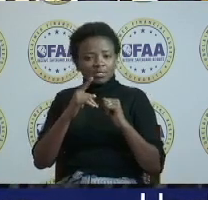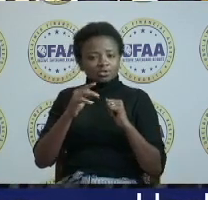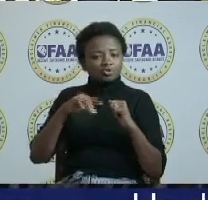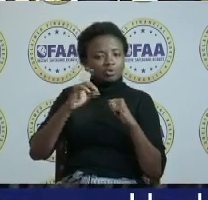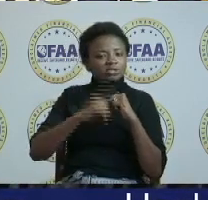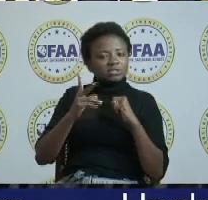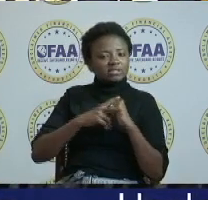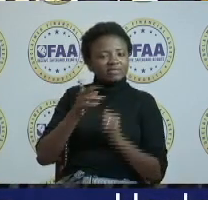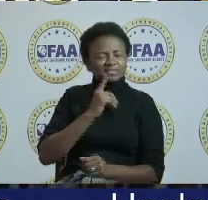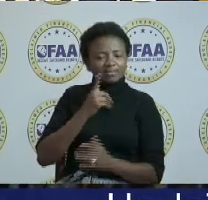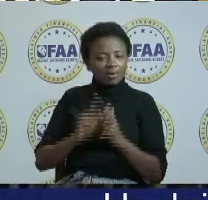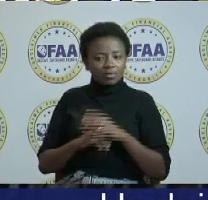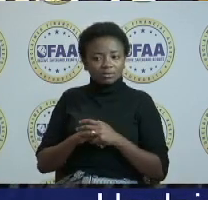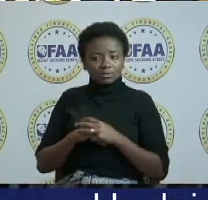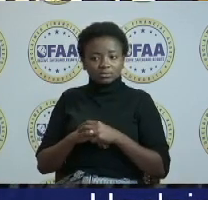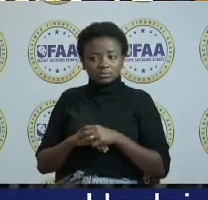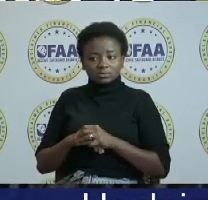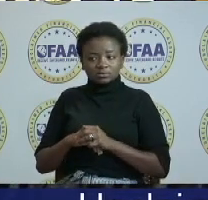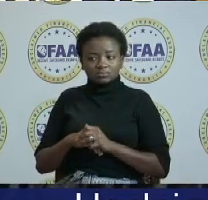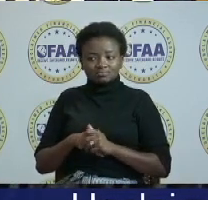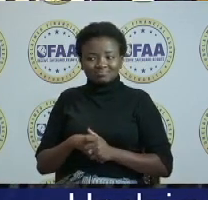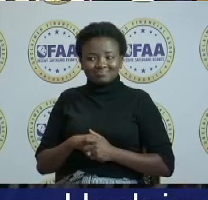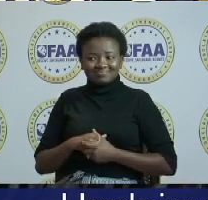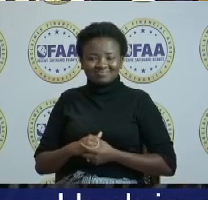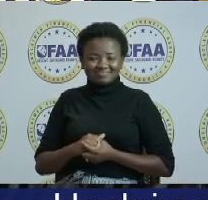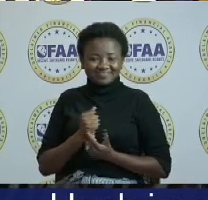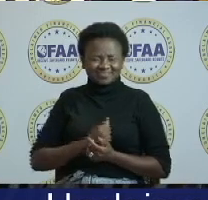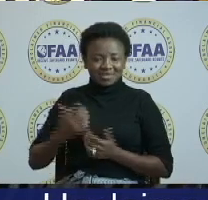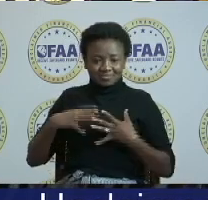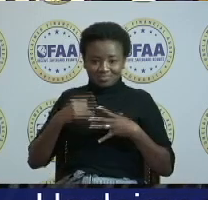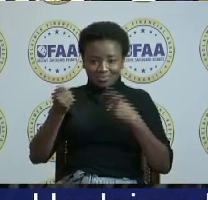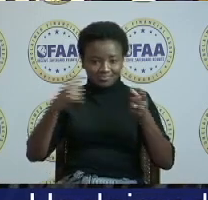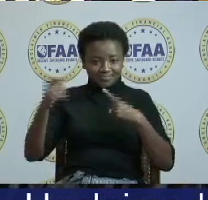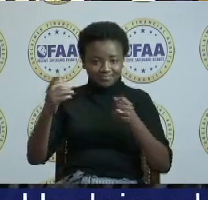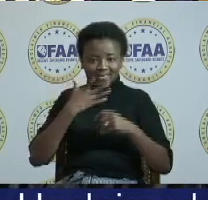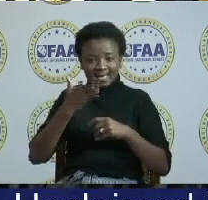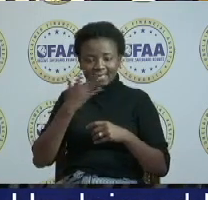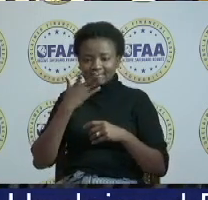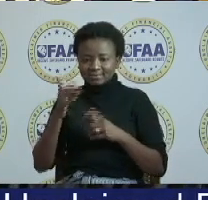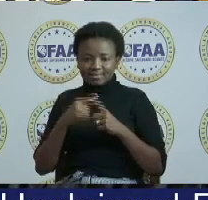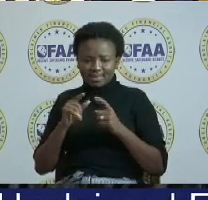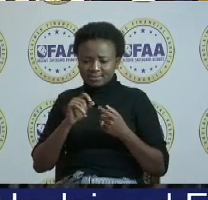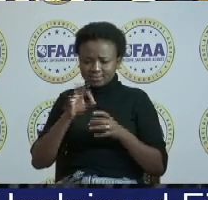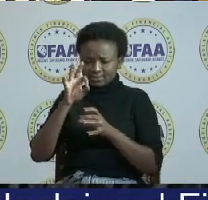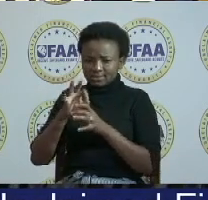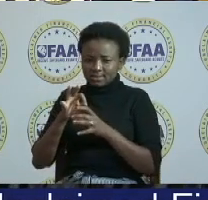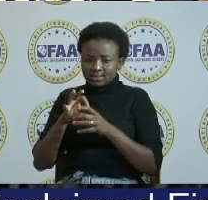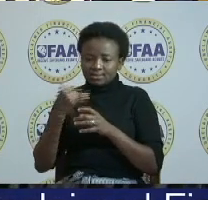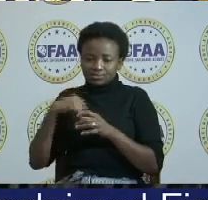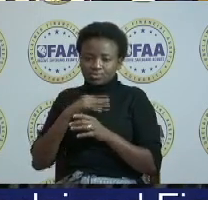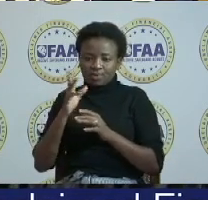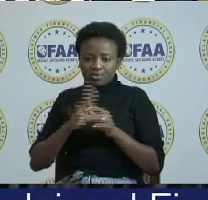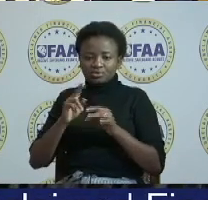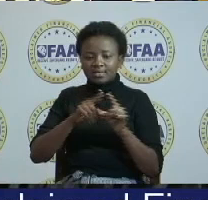You've talked about that. Well, what we are getting are just the answers, not in terms of text, but I think we're just using